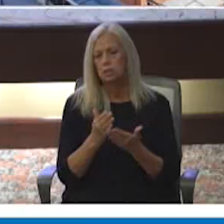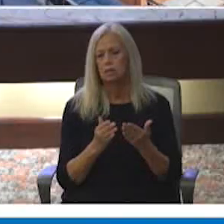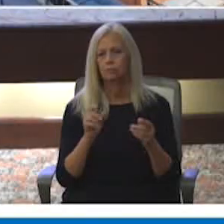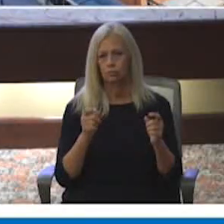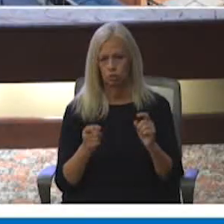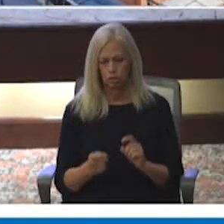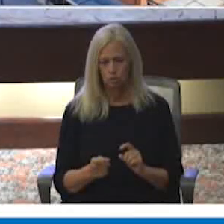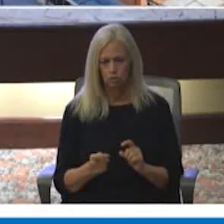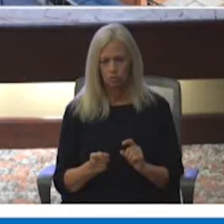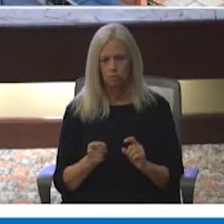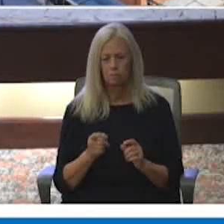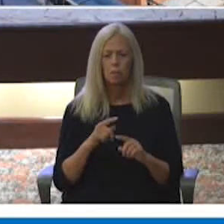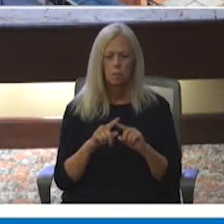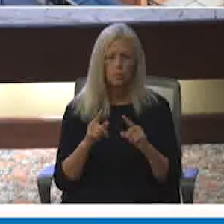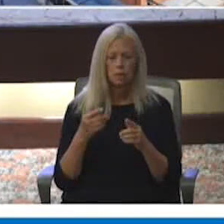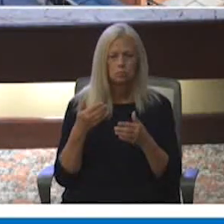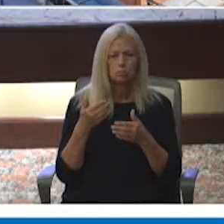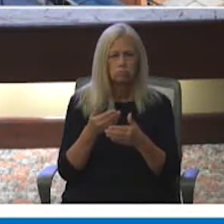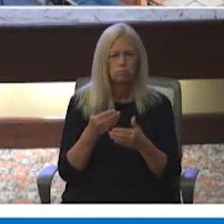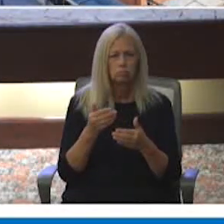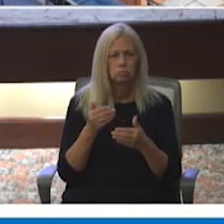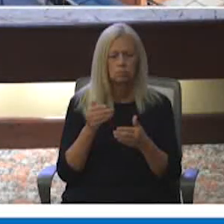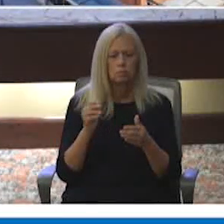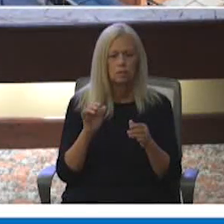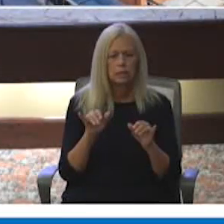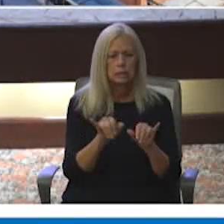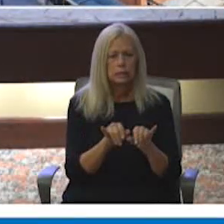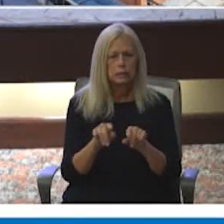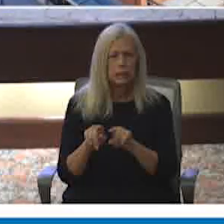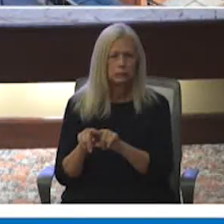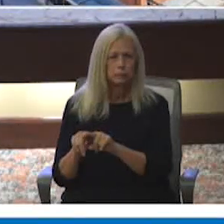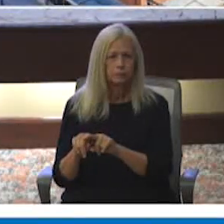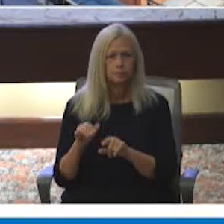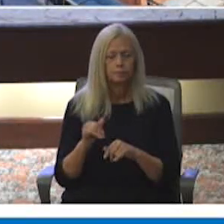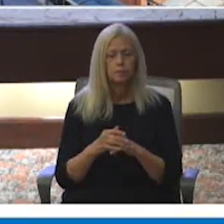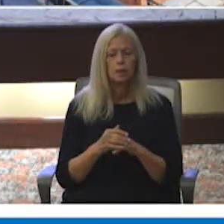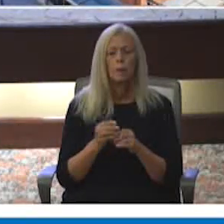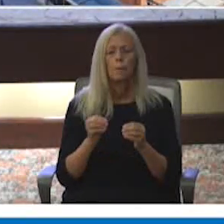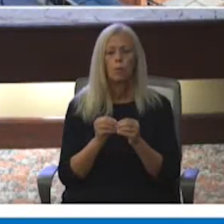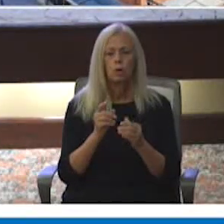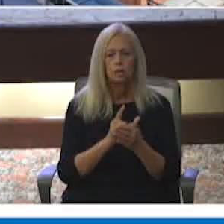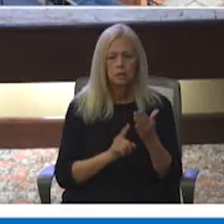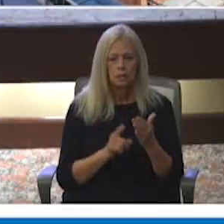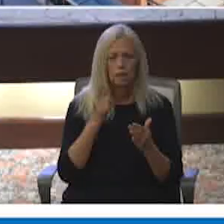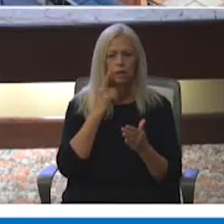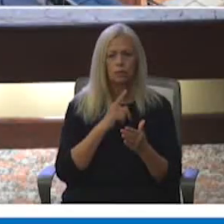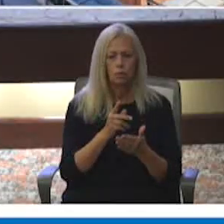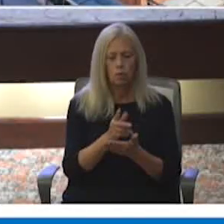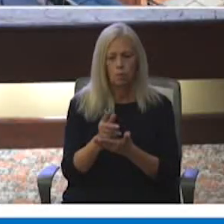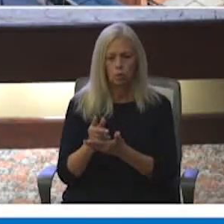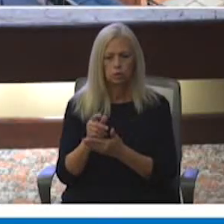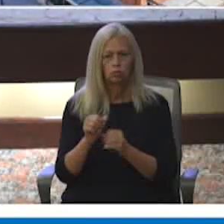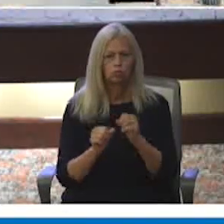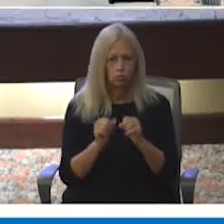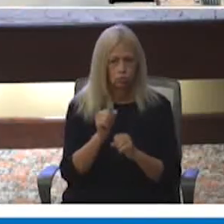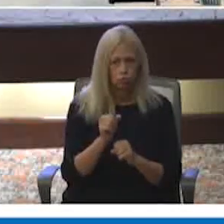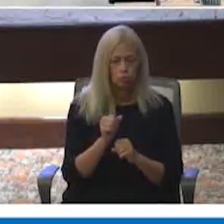were pretty similar to your peer communities. More design standards for surface parking lots and parking structures